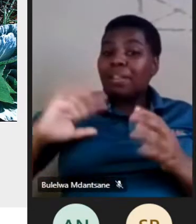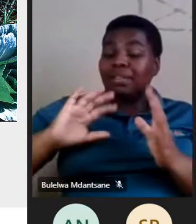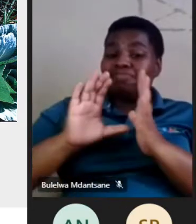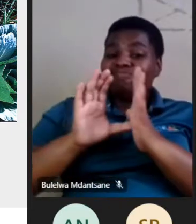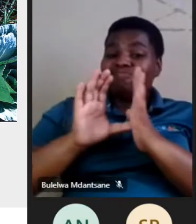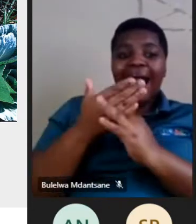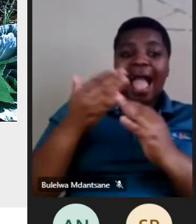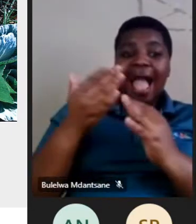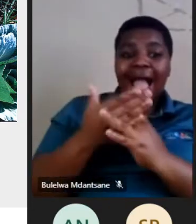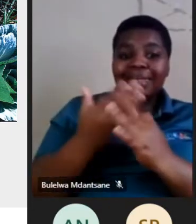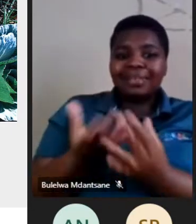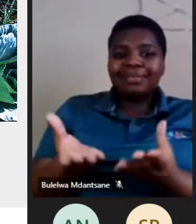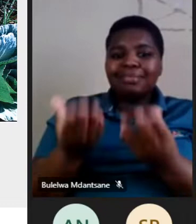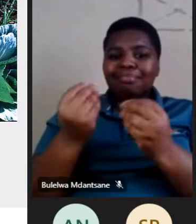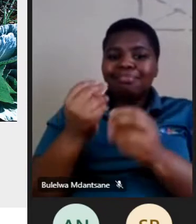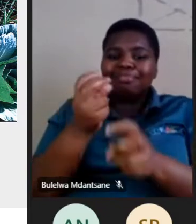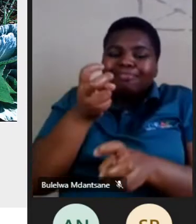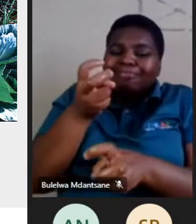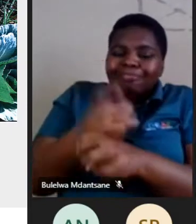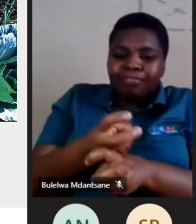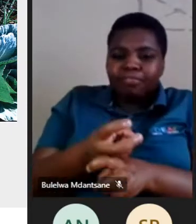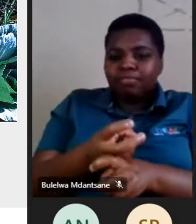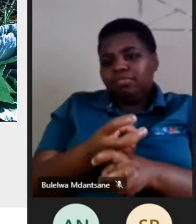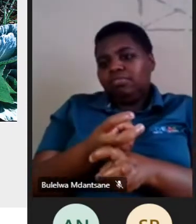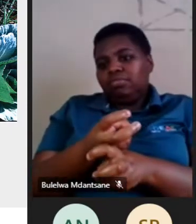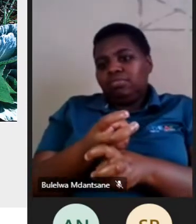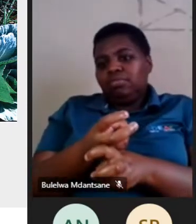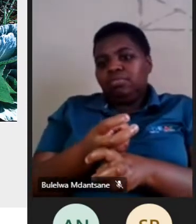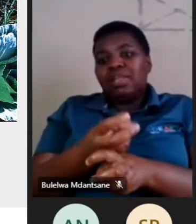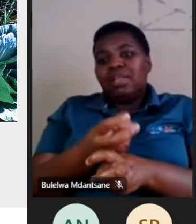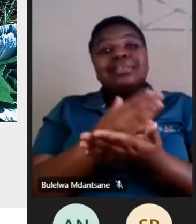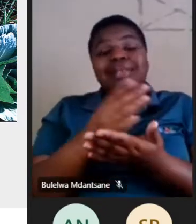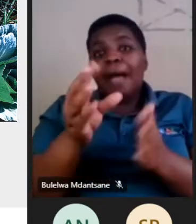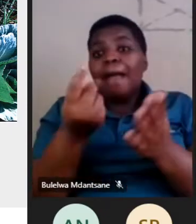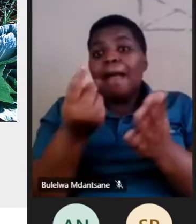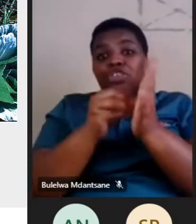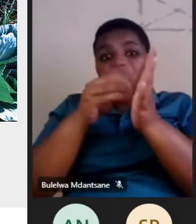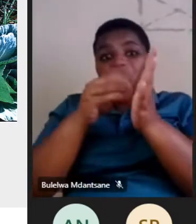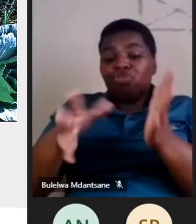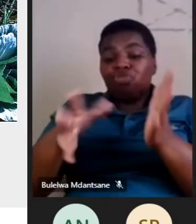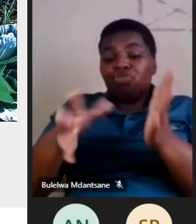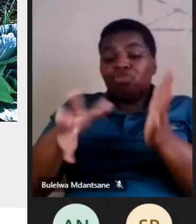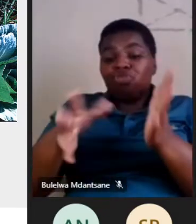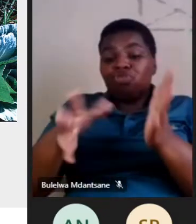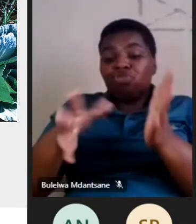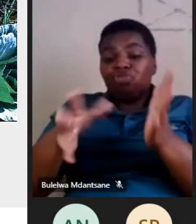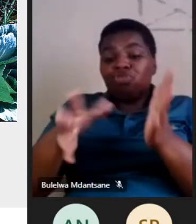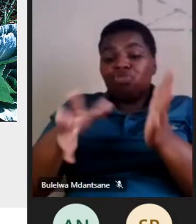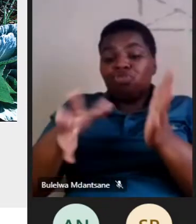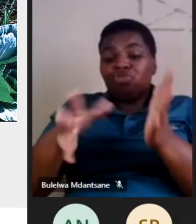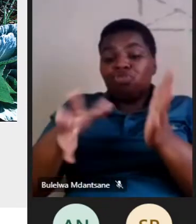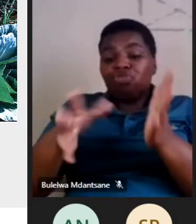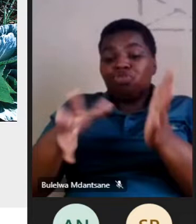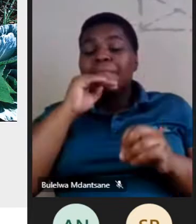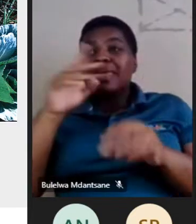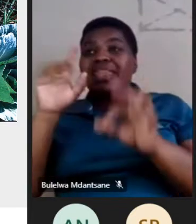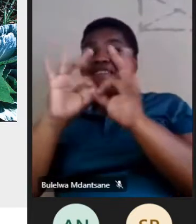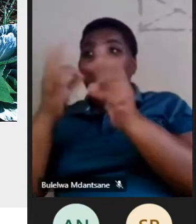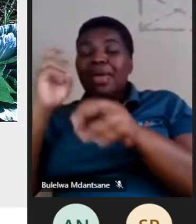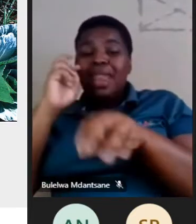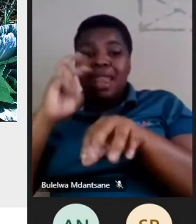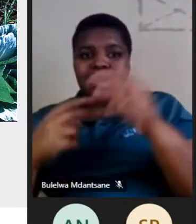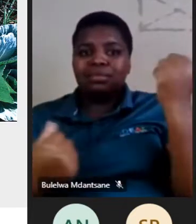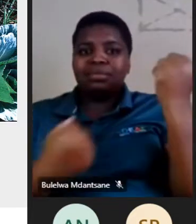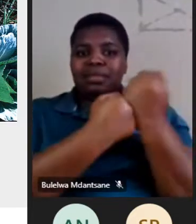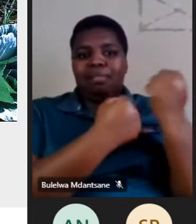the disability grant, who didn't get a student stipend, this disability grant also really supported families. And then what you saw a lot